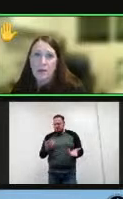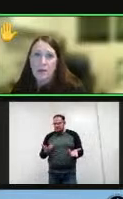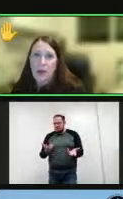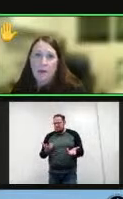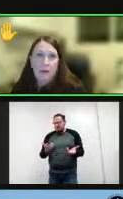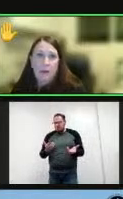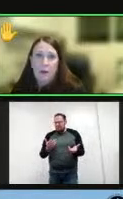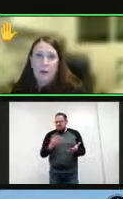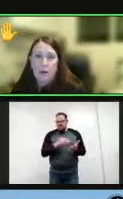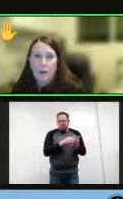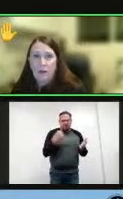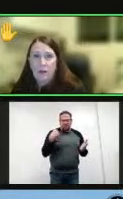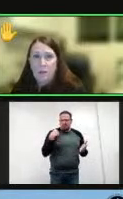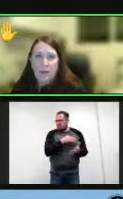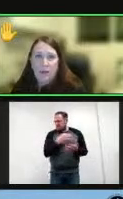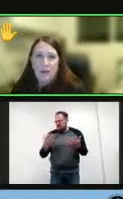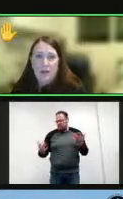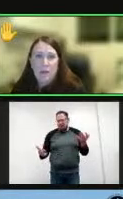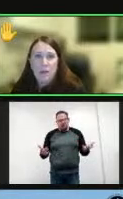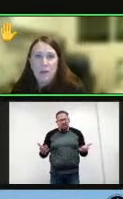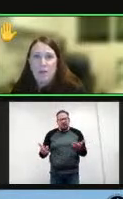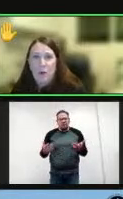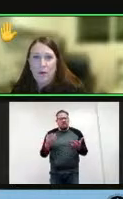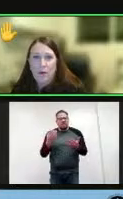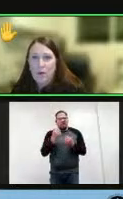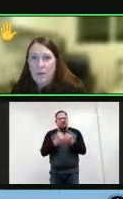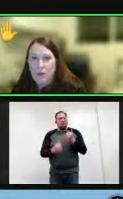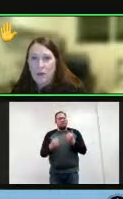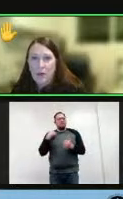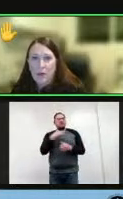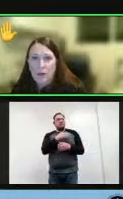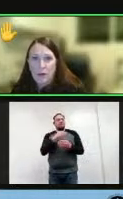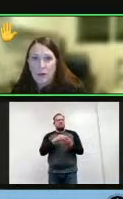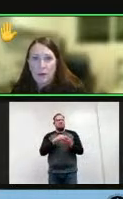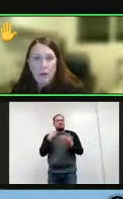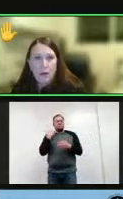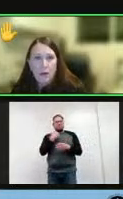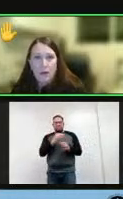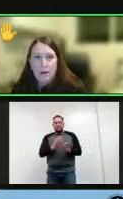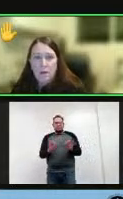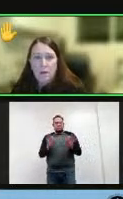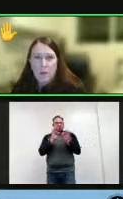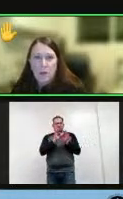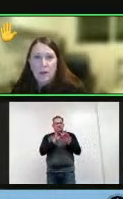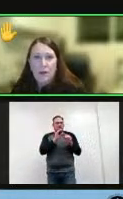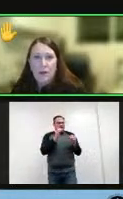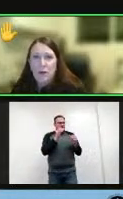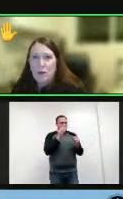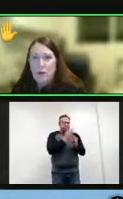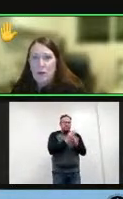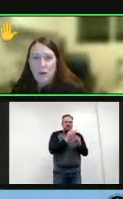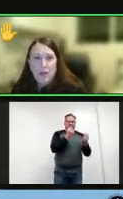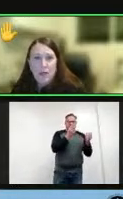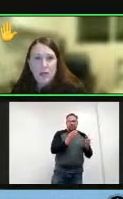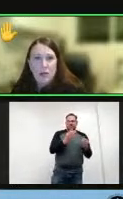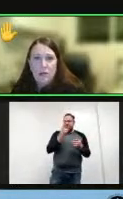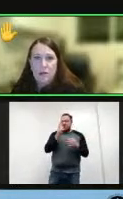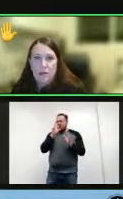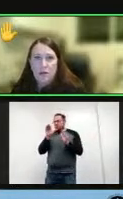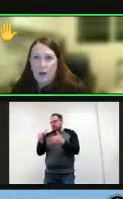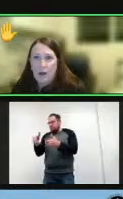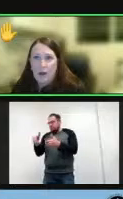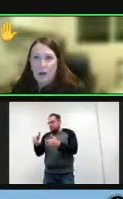students and staff? Every staff member is important, from bus drivers to the people in the lunchroom to our